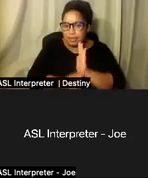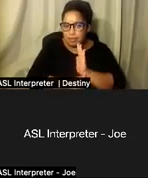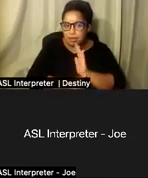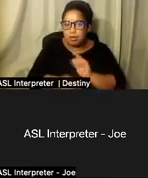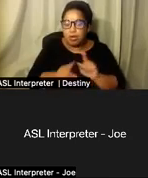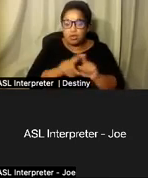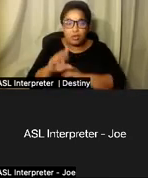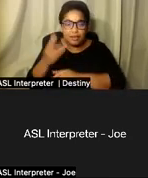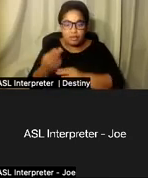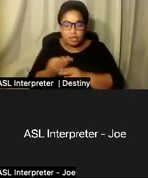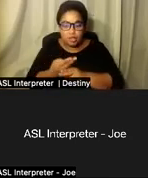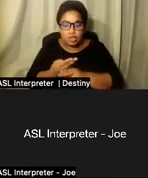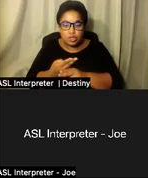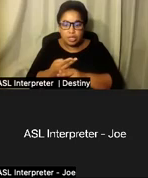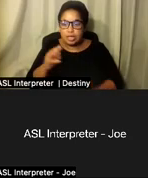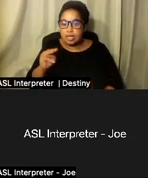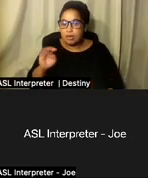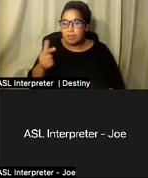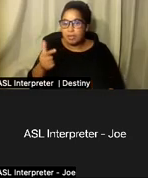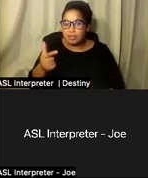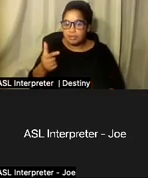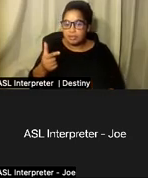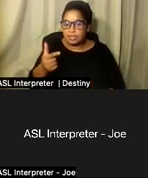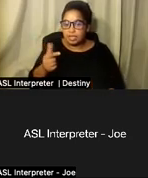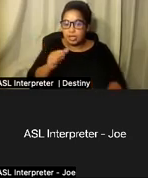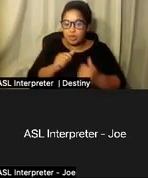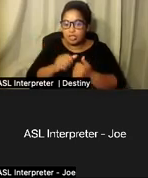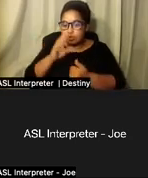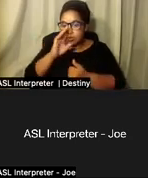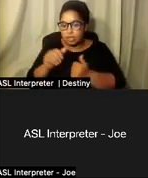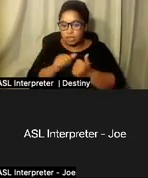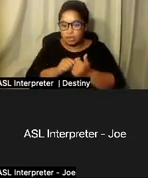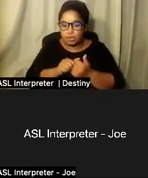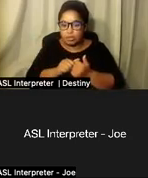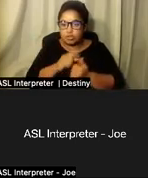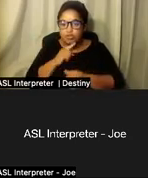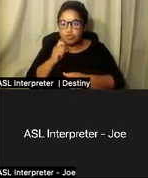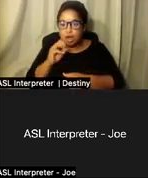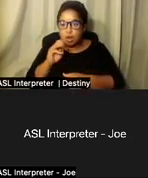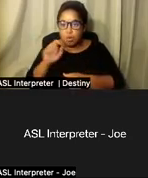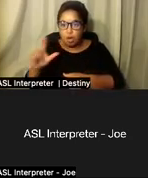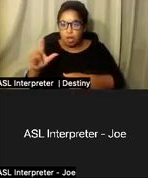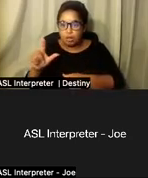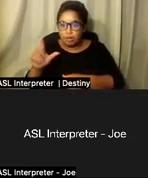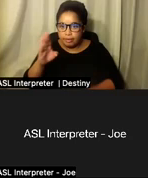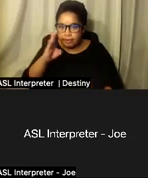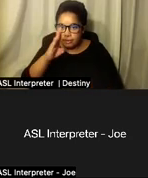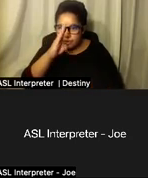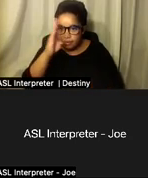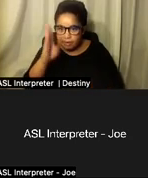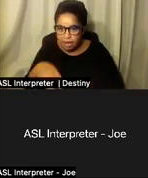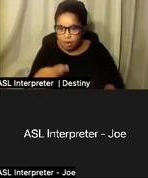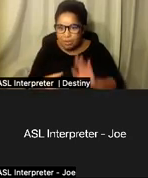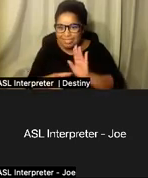never use mending method directly to drywall. You never put